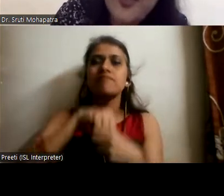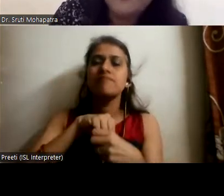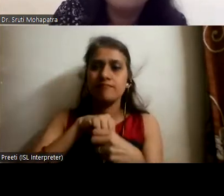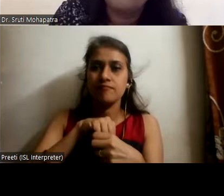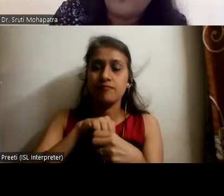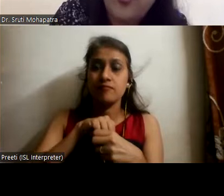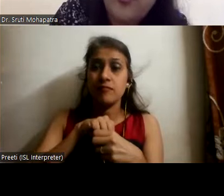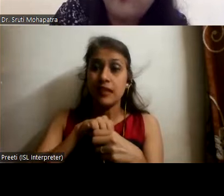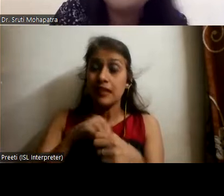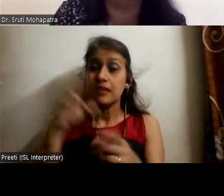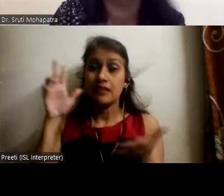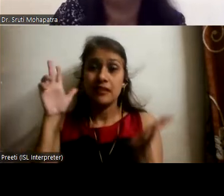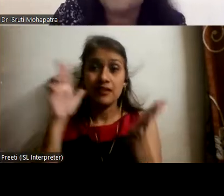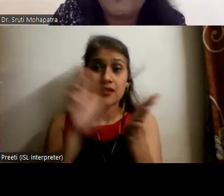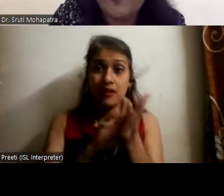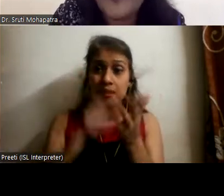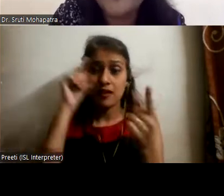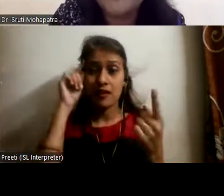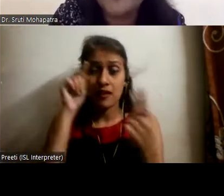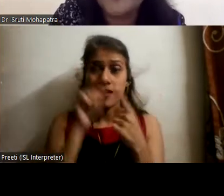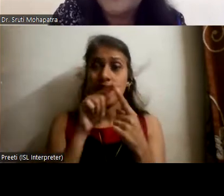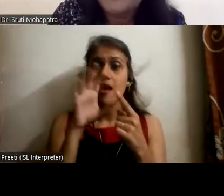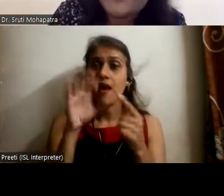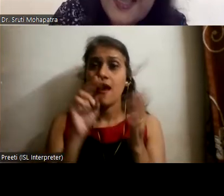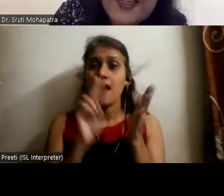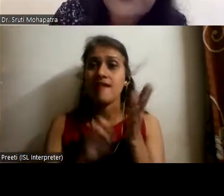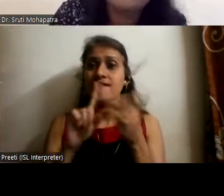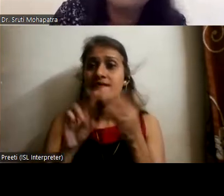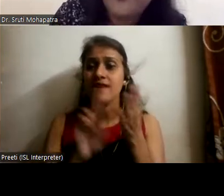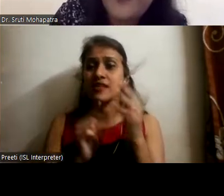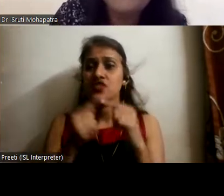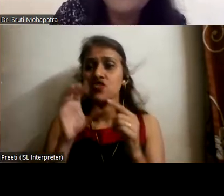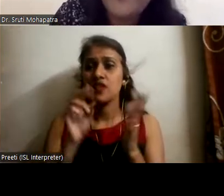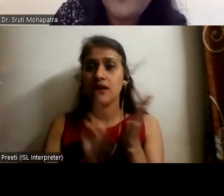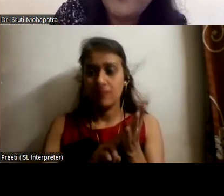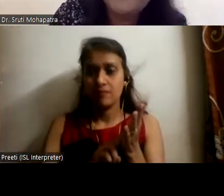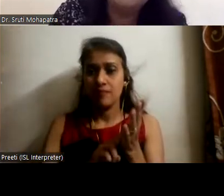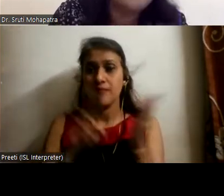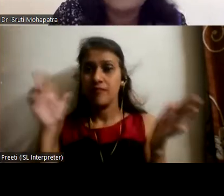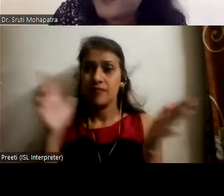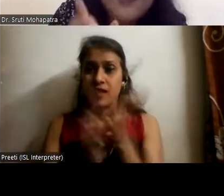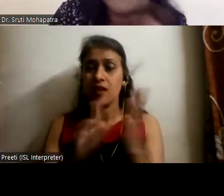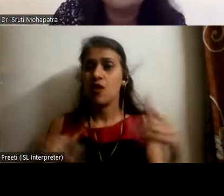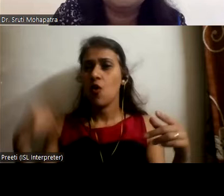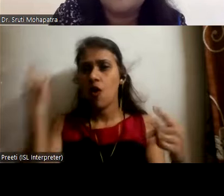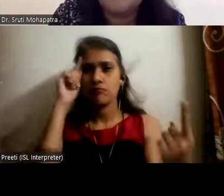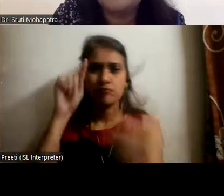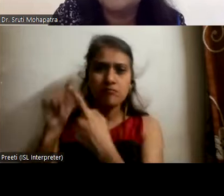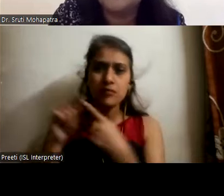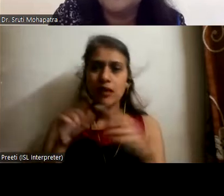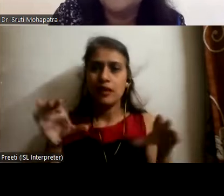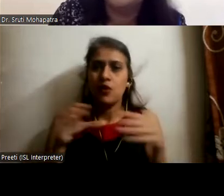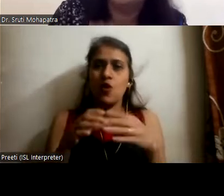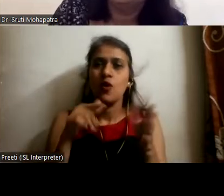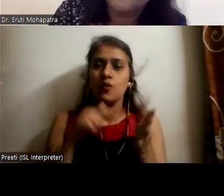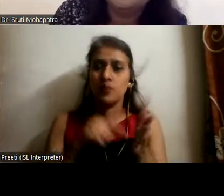convention, then all your domestic laws have to be restructured. And that is how today in India, just as in different parts of